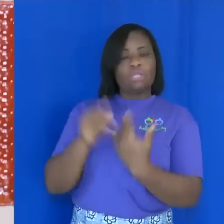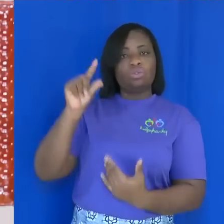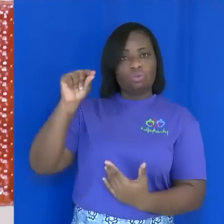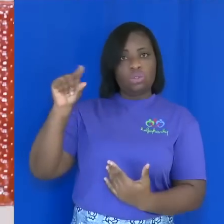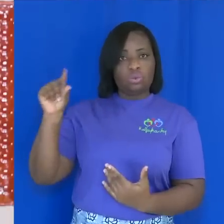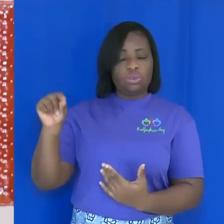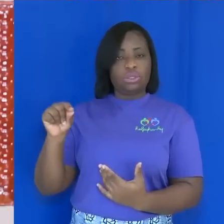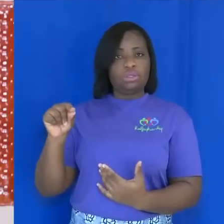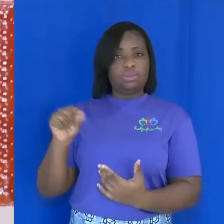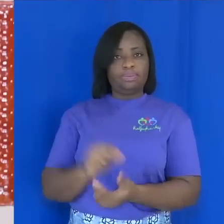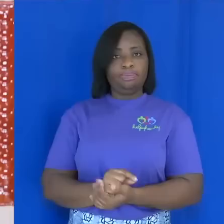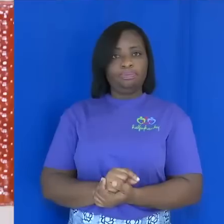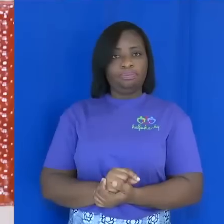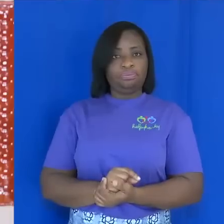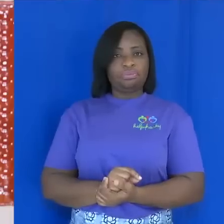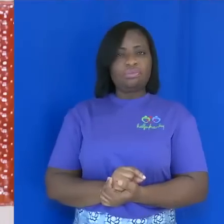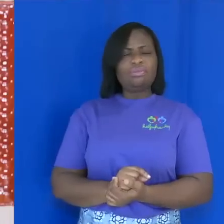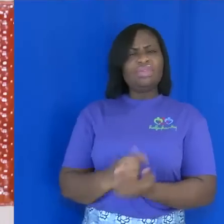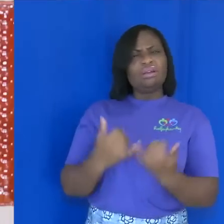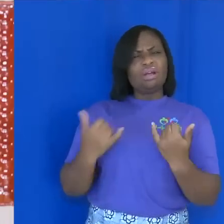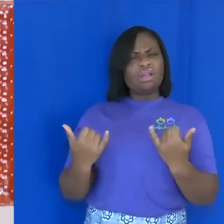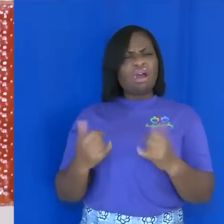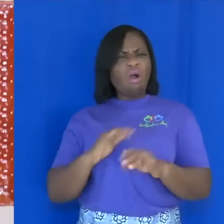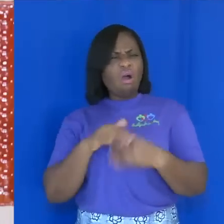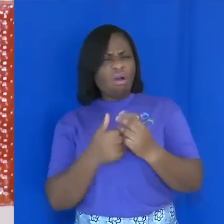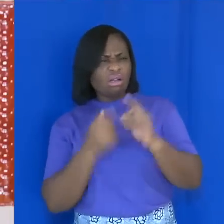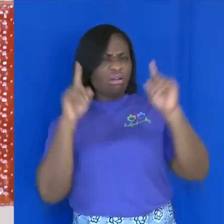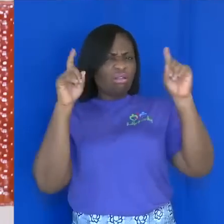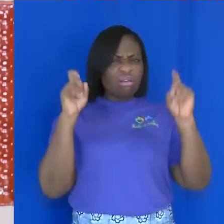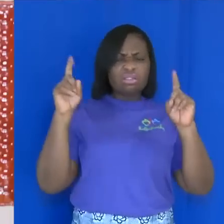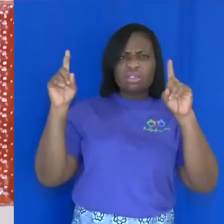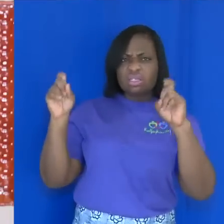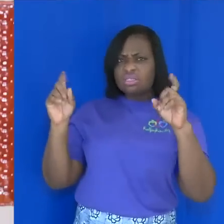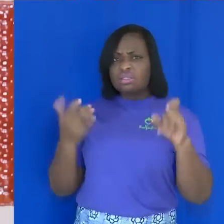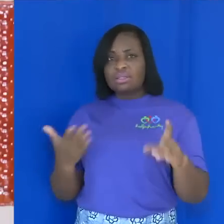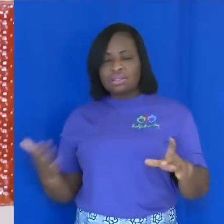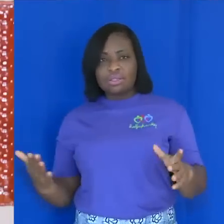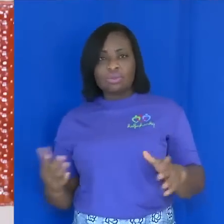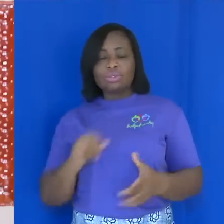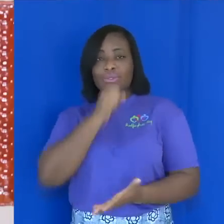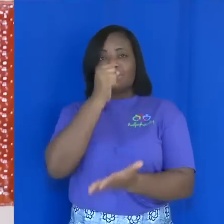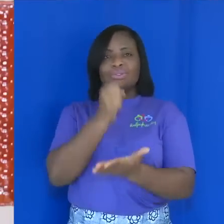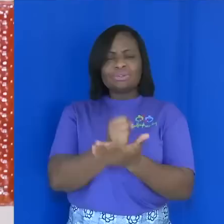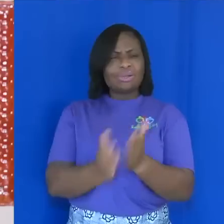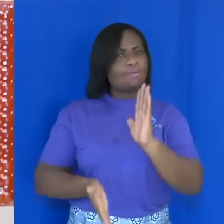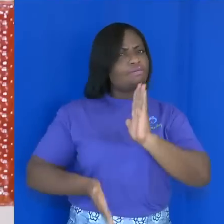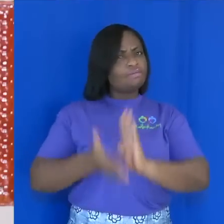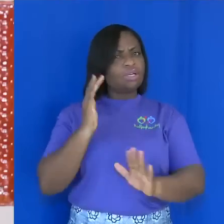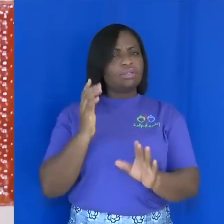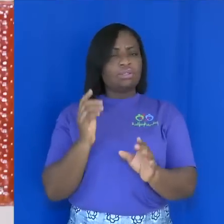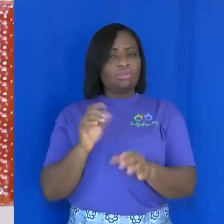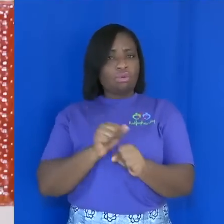2020. Following the provision of testing facilities, which ensure the speed and accuracy